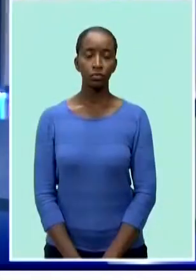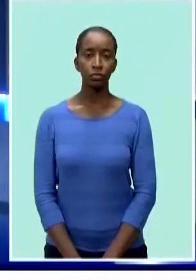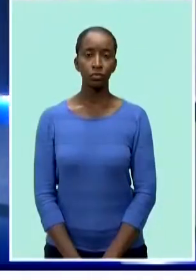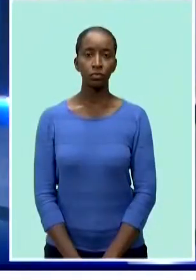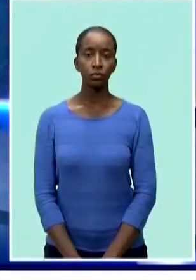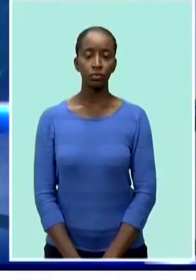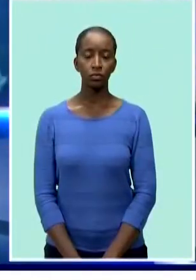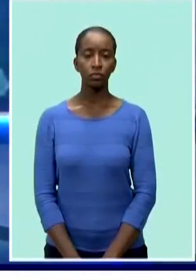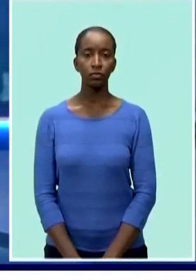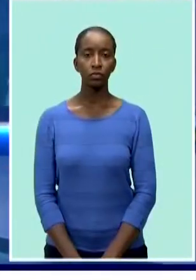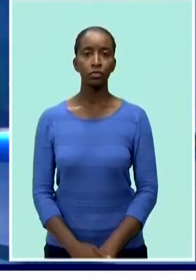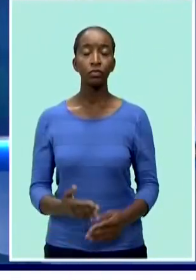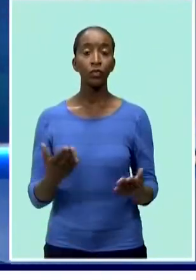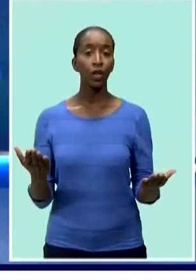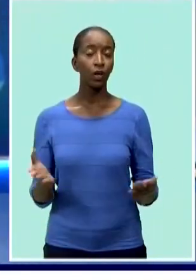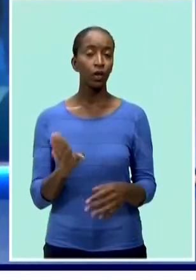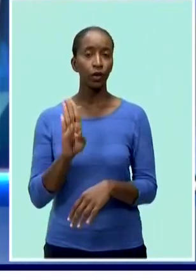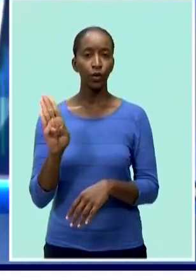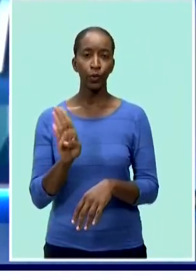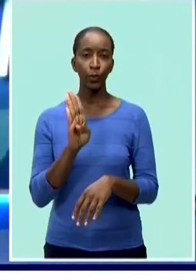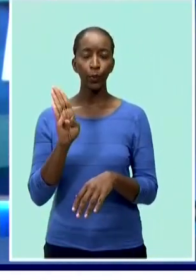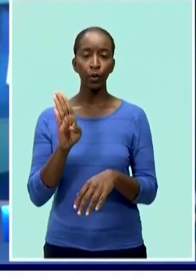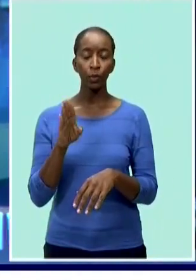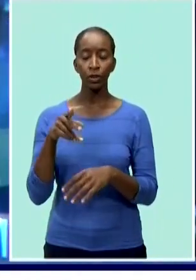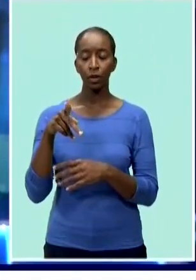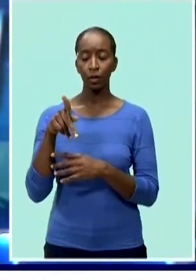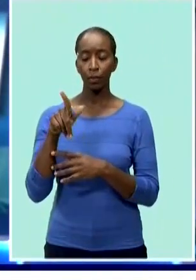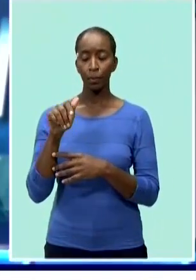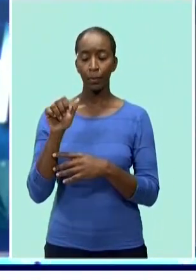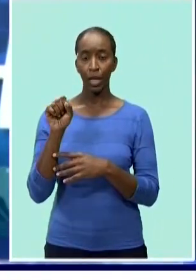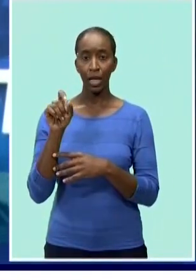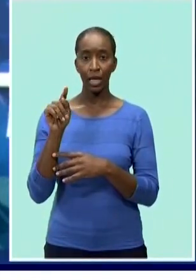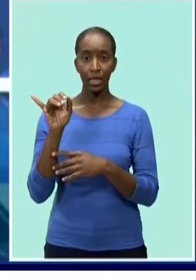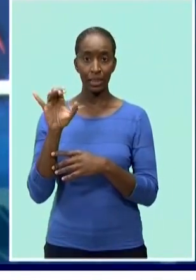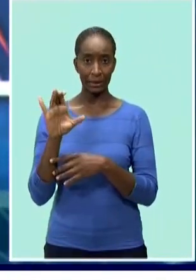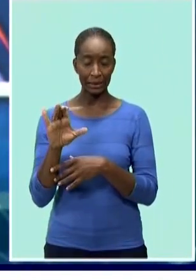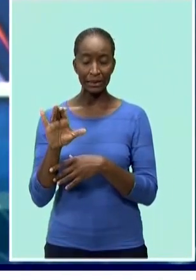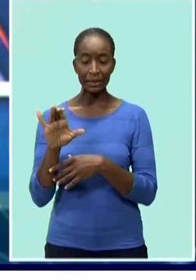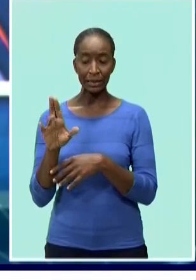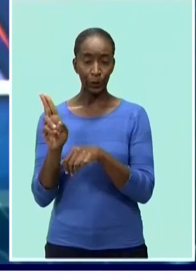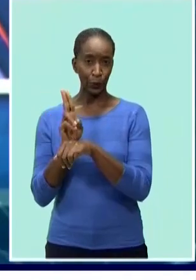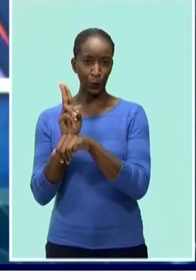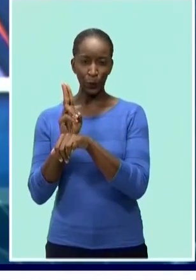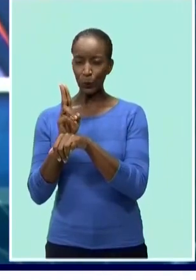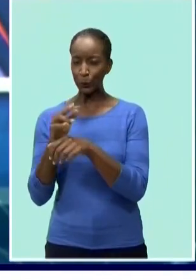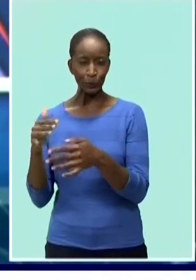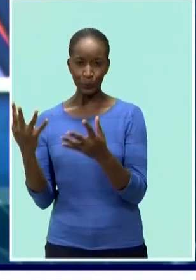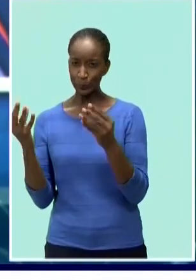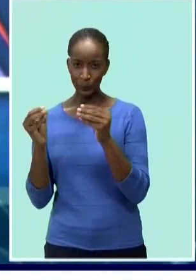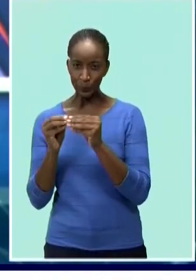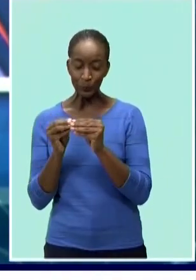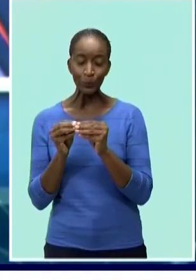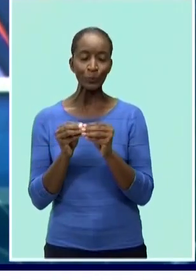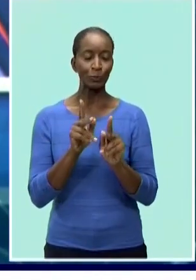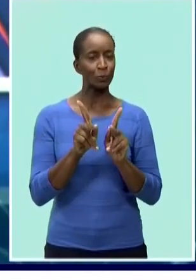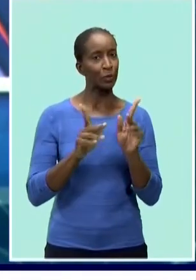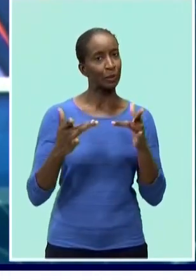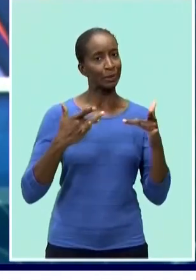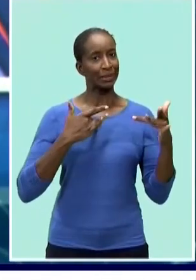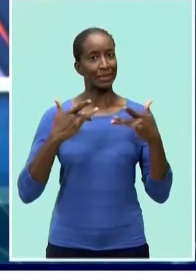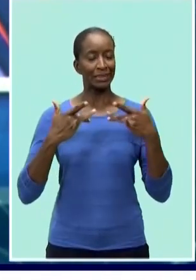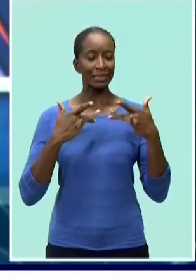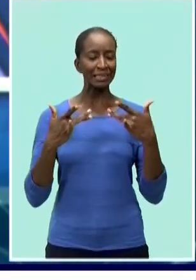And in our top story, as Barbados embraces a ban on single-use plastics, concerns are still being raised about challenges associated with